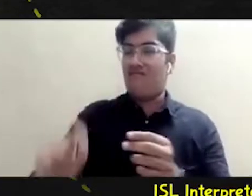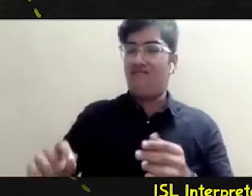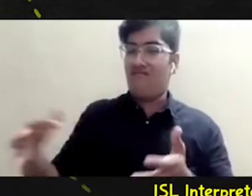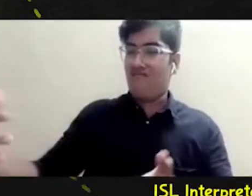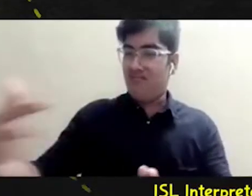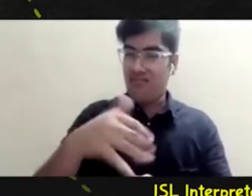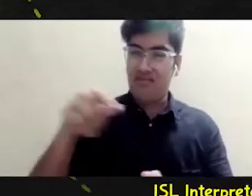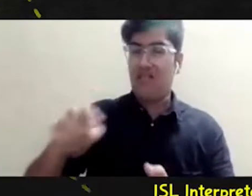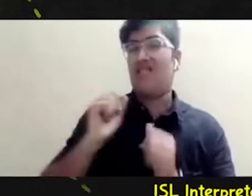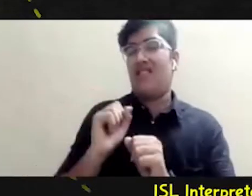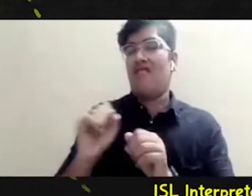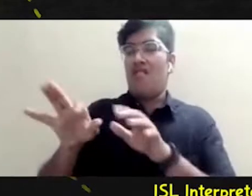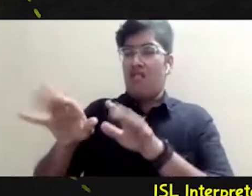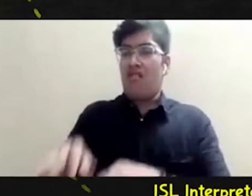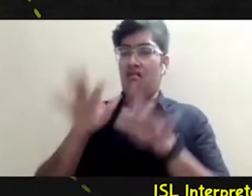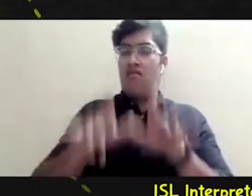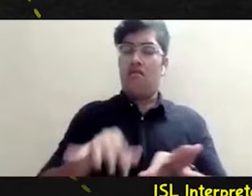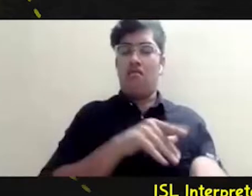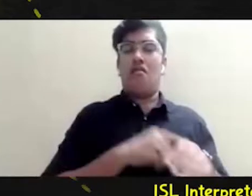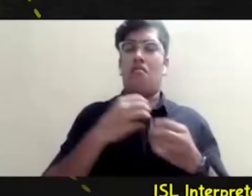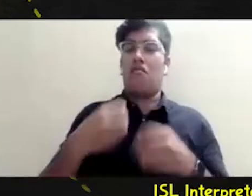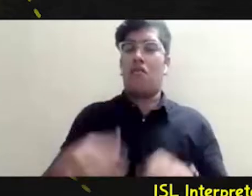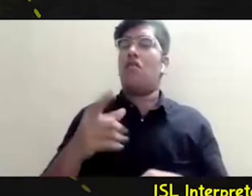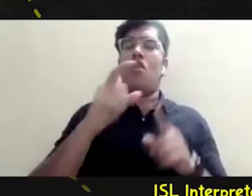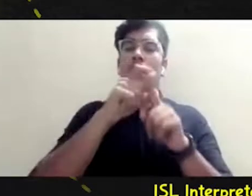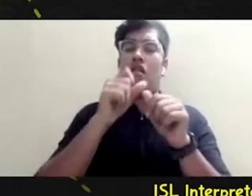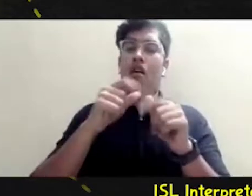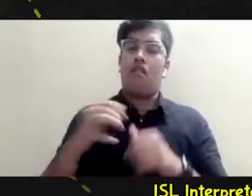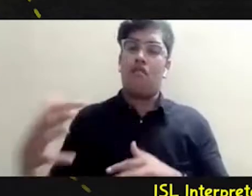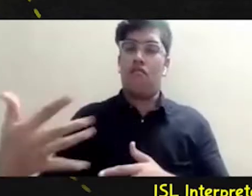thing very clear. Anything digital is inherently a matter of